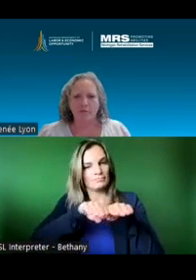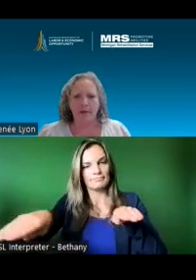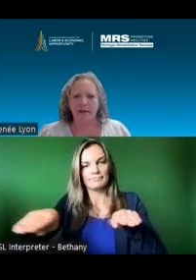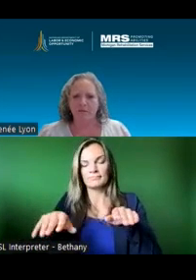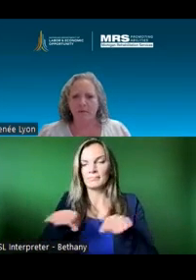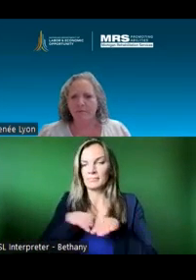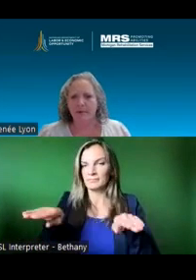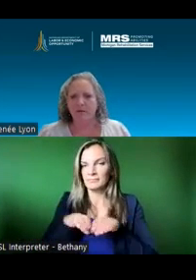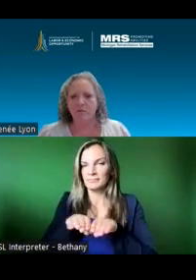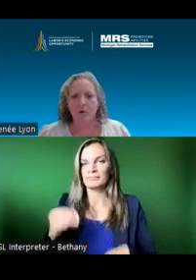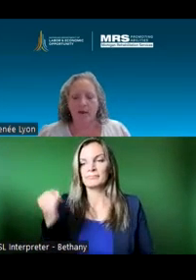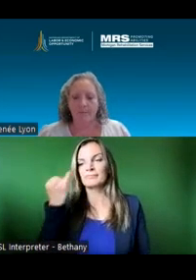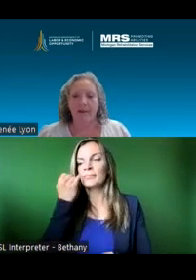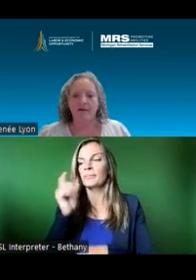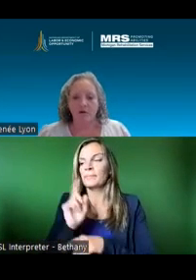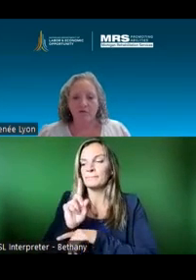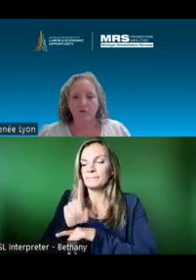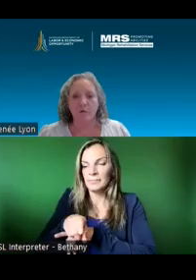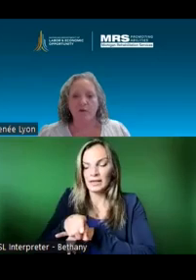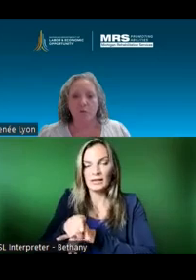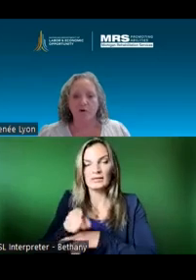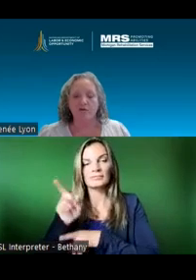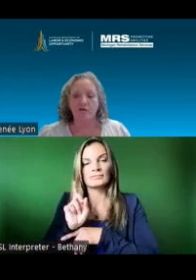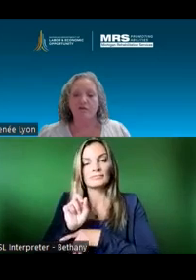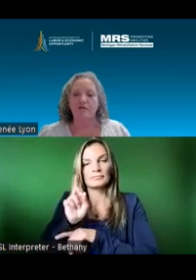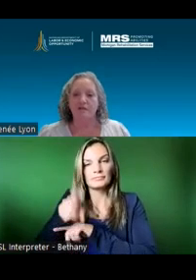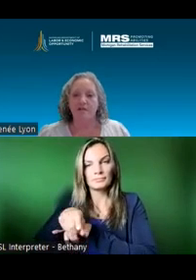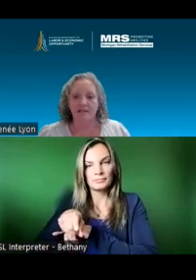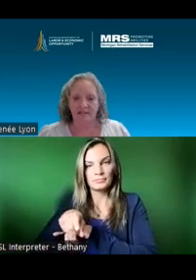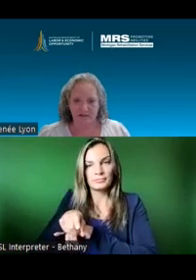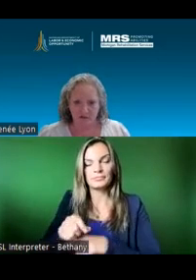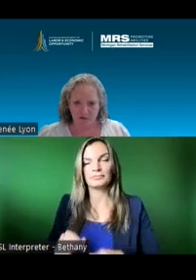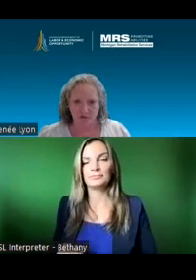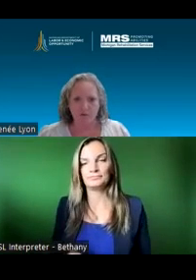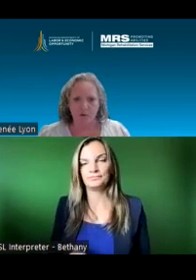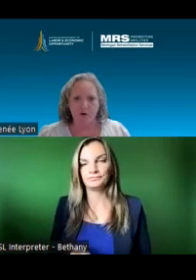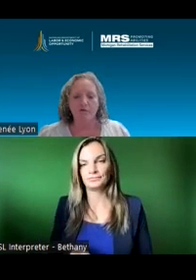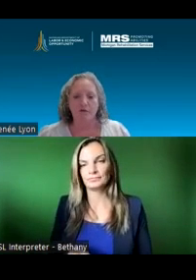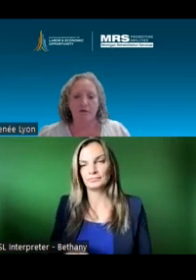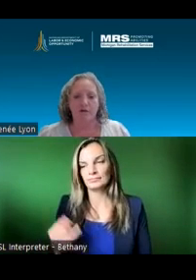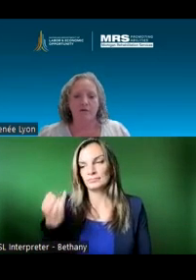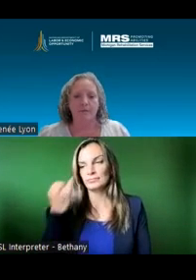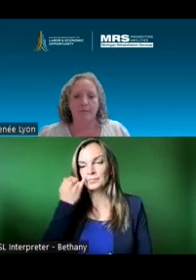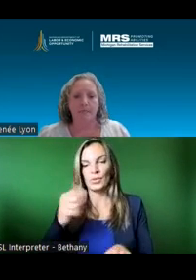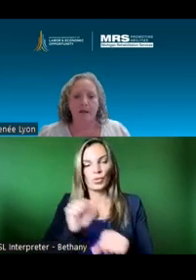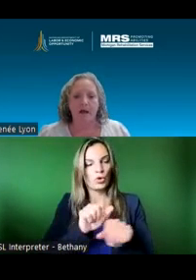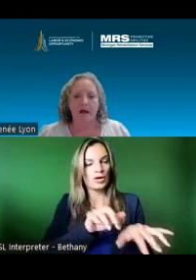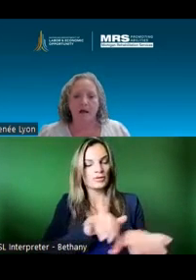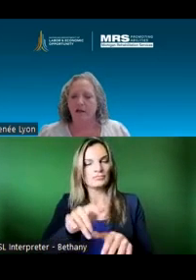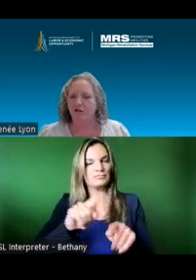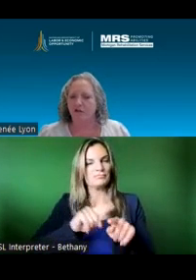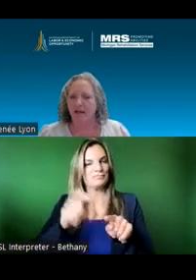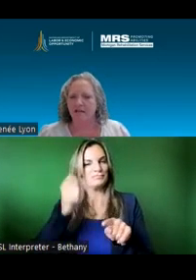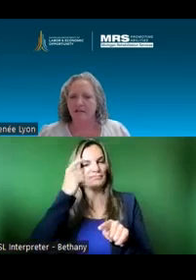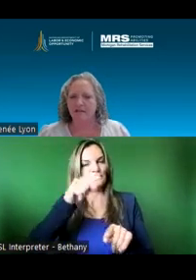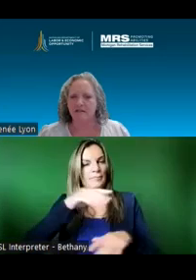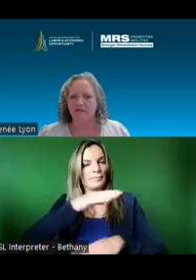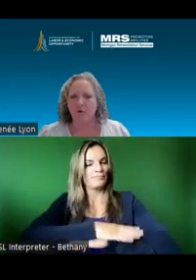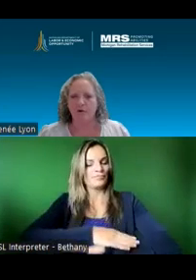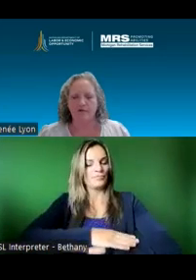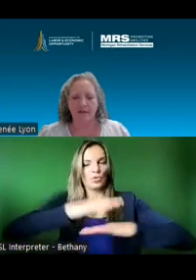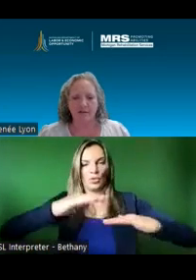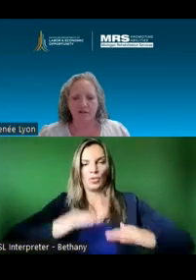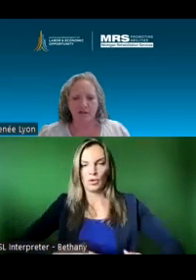might bend over when the work surface is too low for you. Your neck is